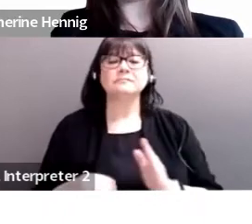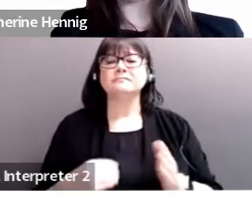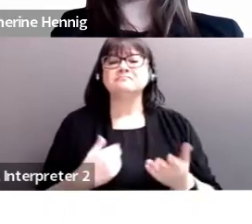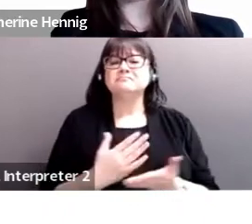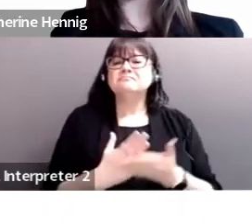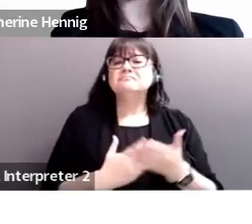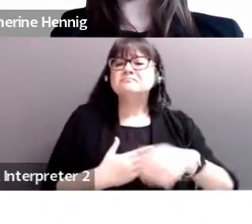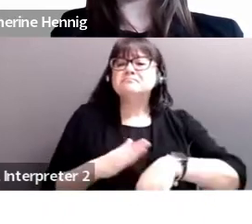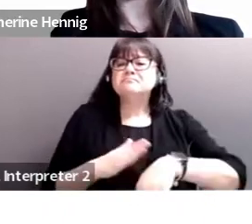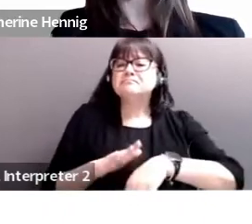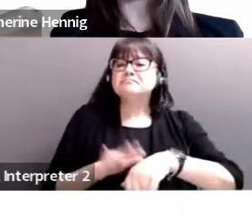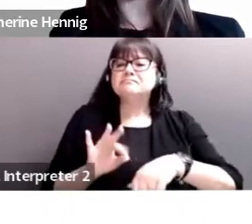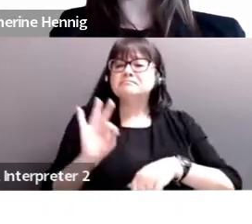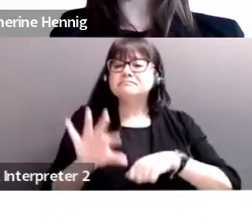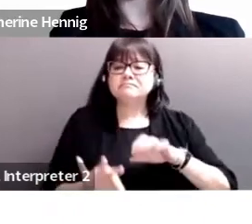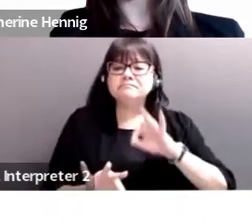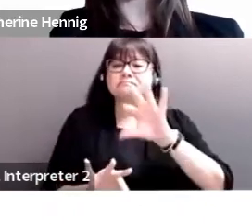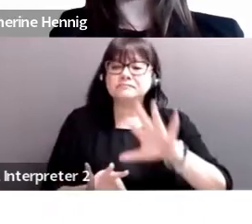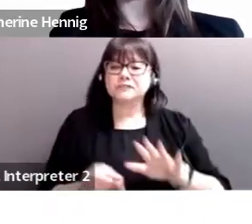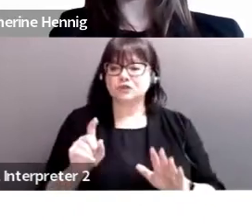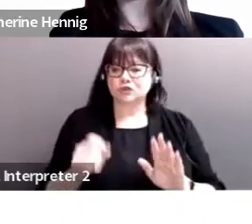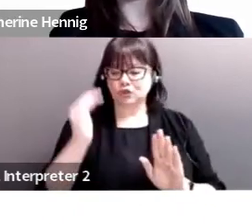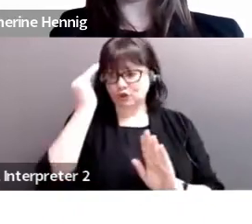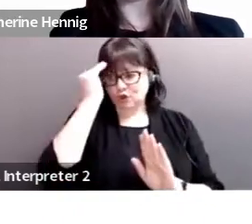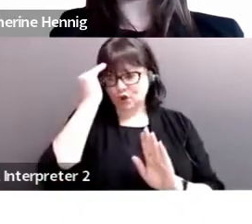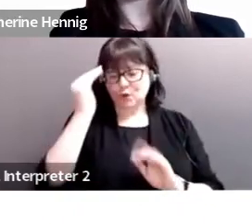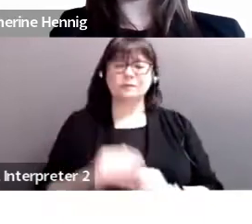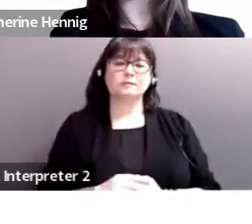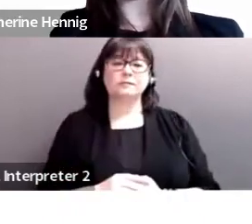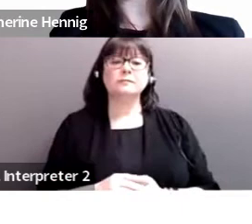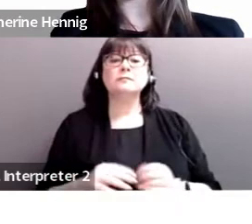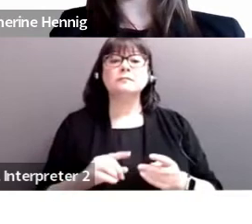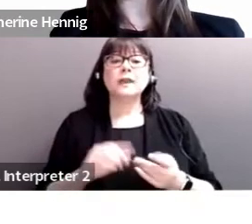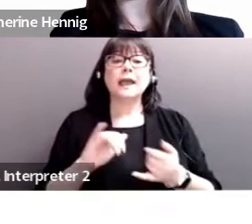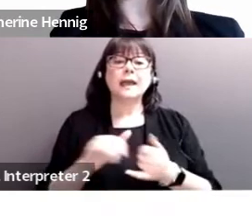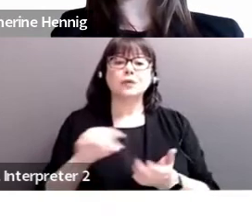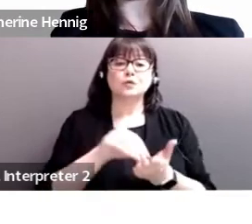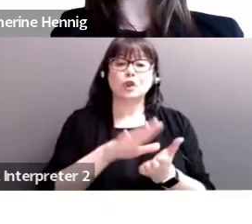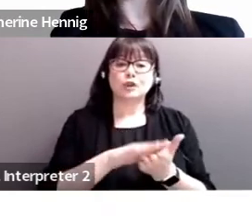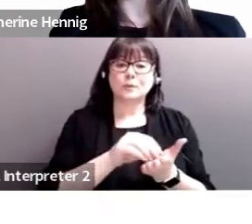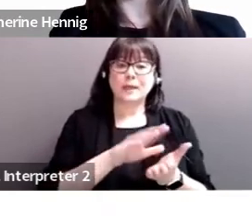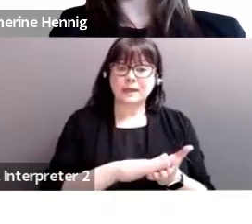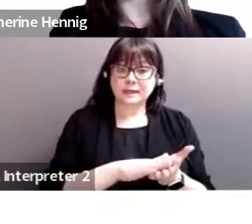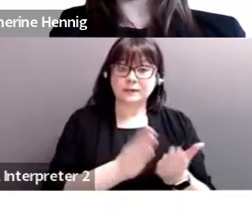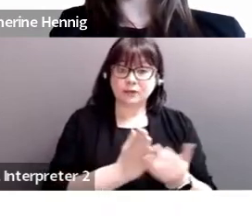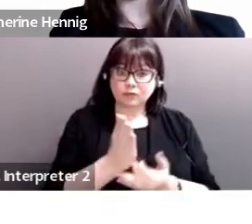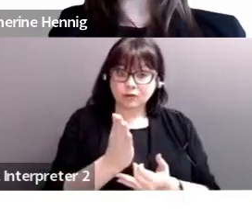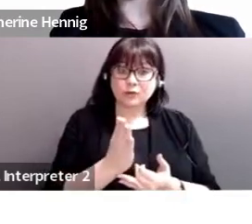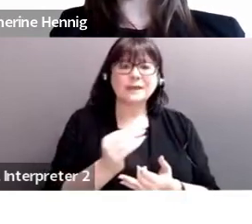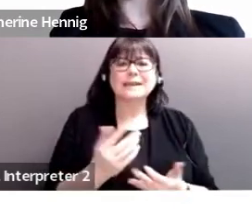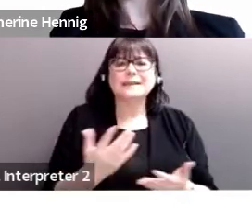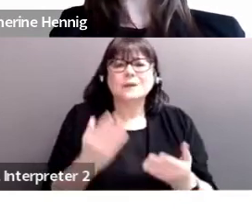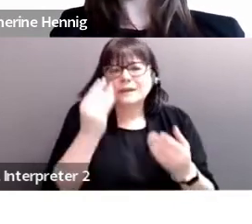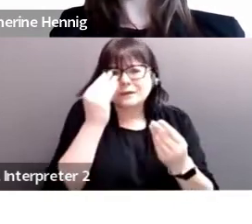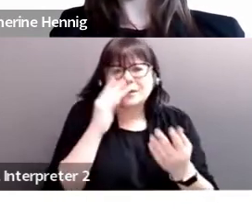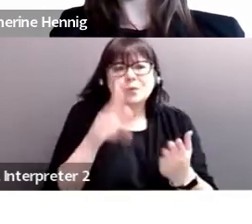you submit your application, and then the basics of documentation and details that you'll actually need to submit a grant